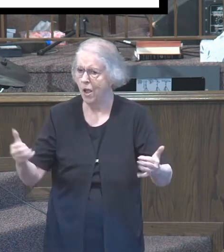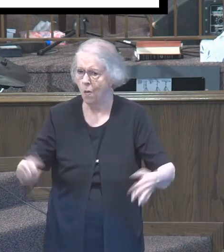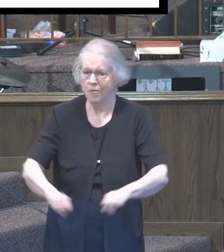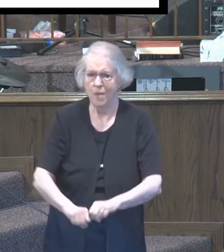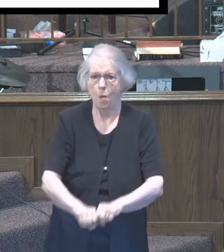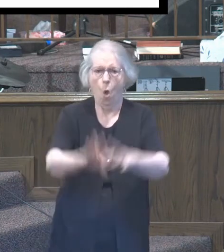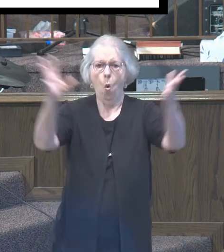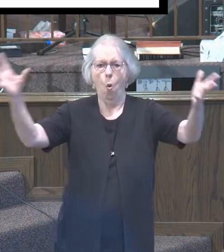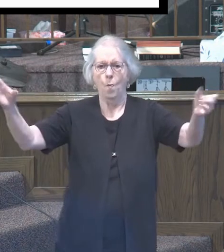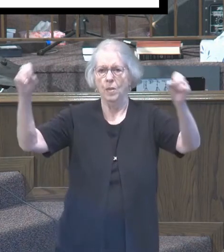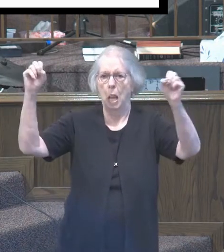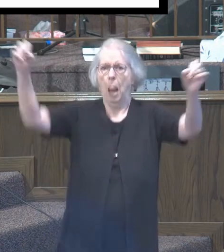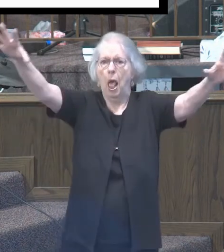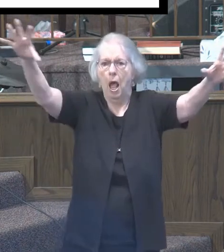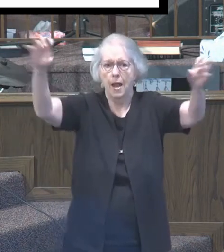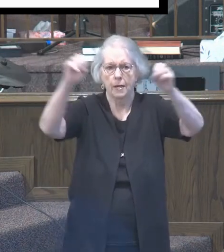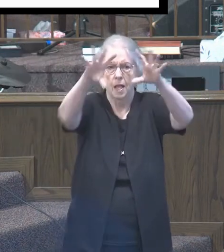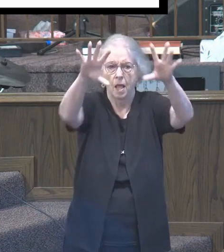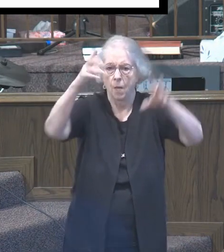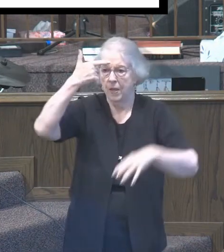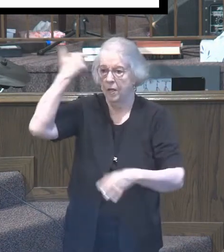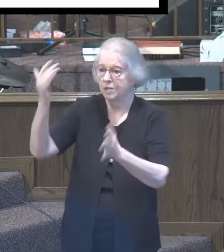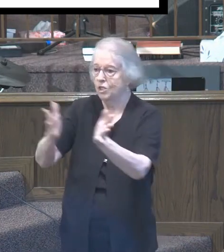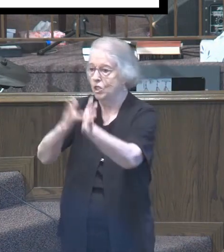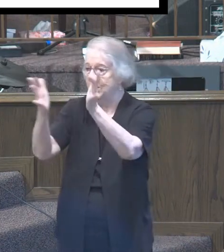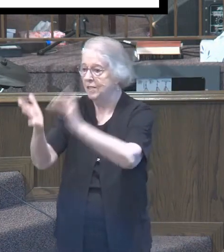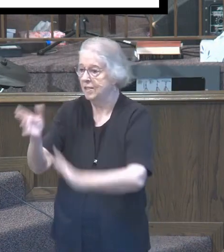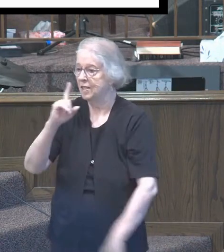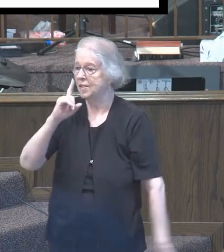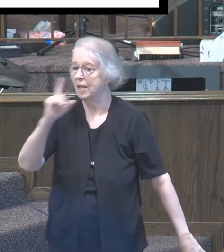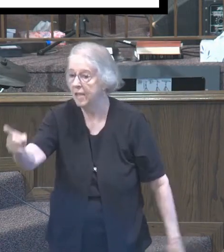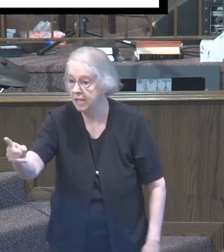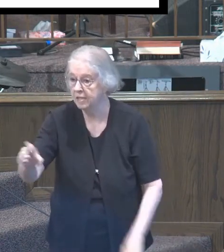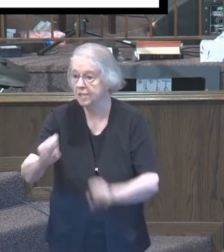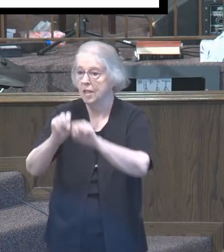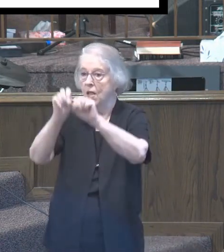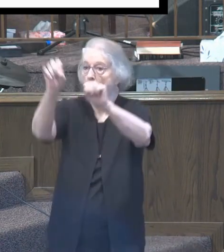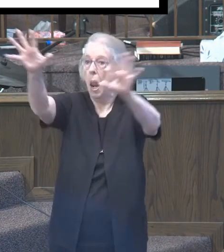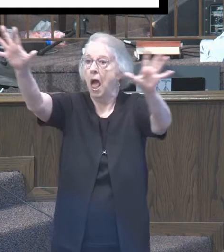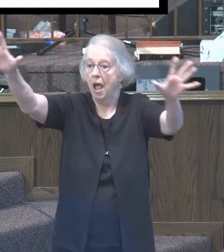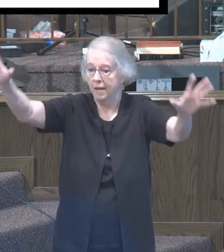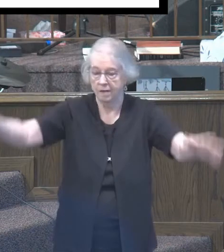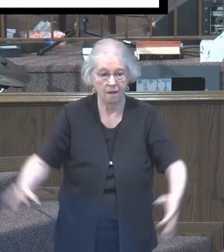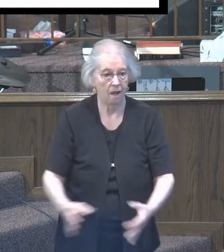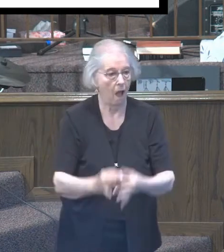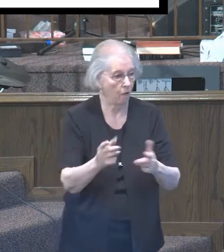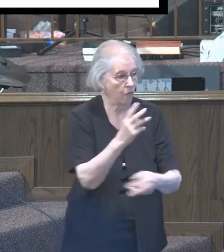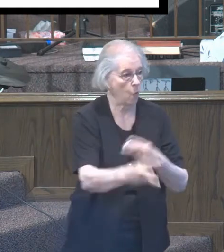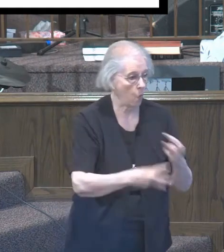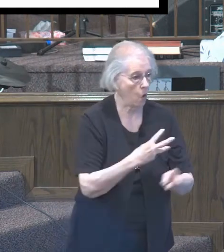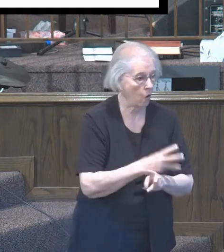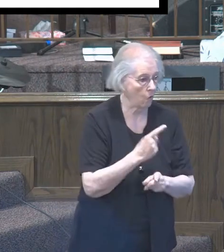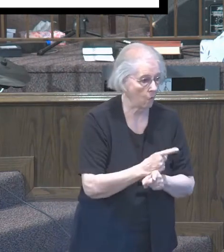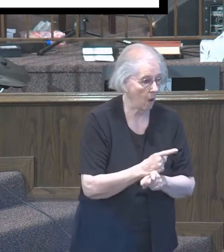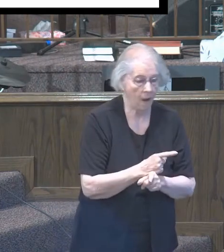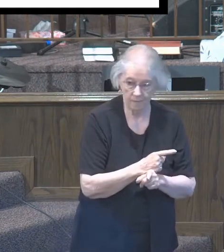house. Be generous with your lives. By opening up to others, you'll prompt people to open up